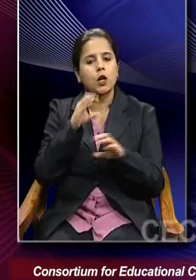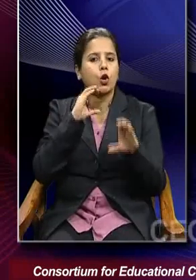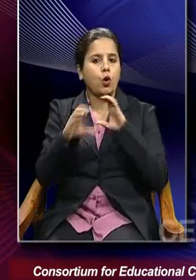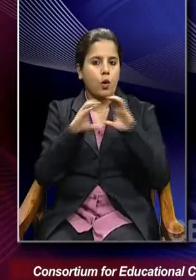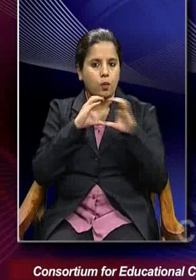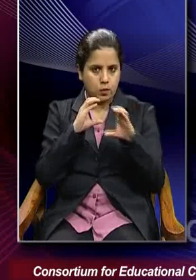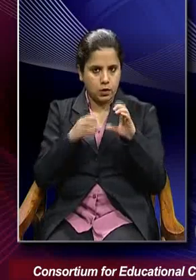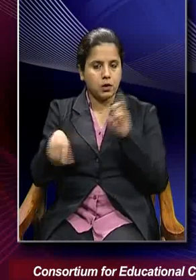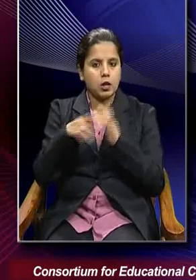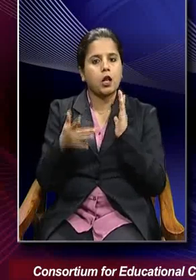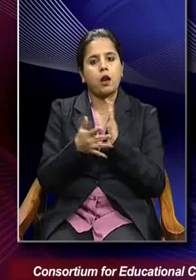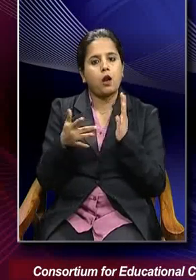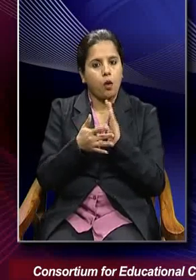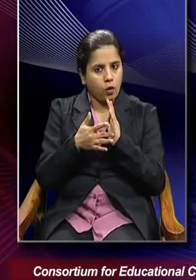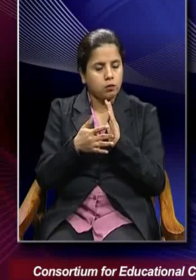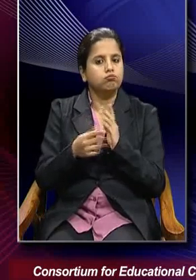communication technologies.